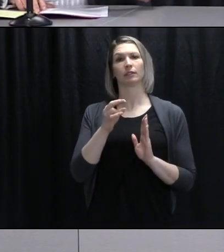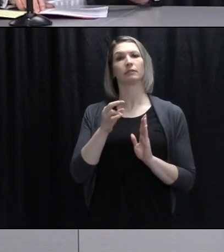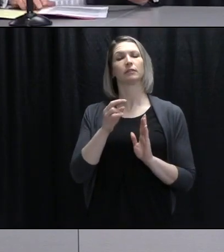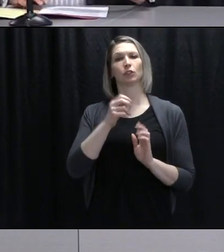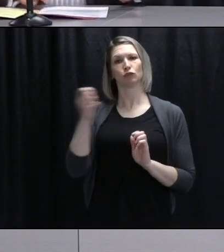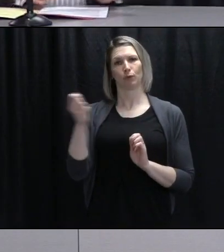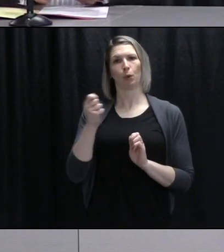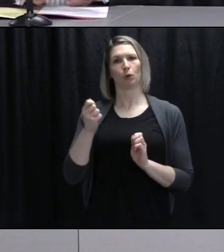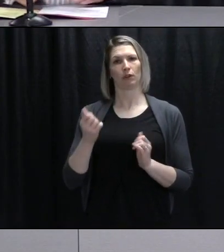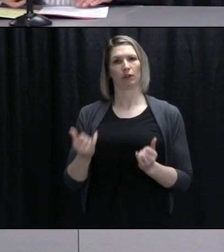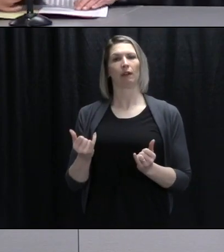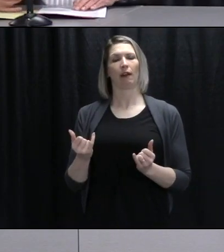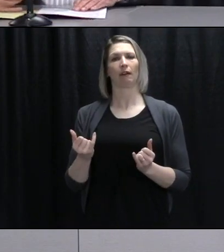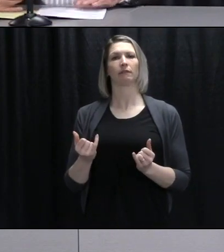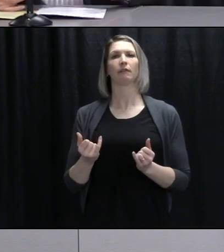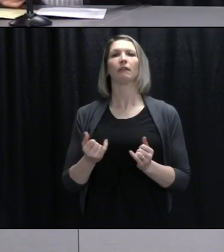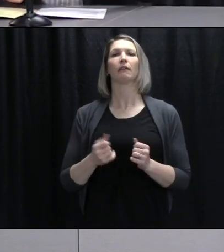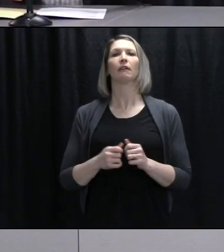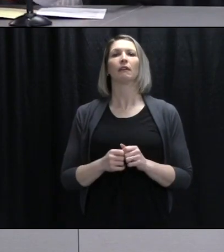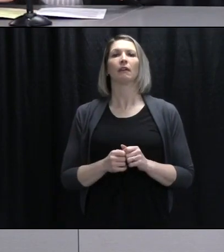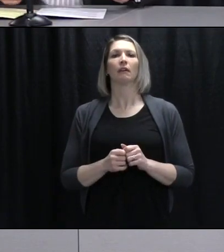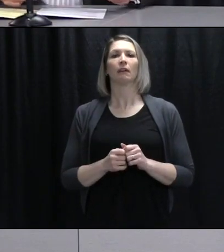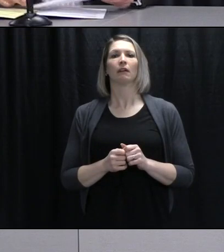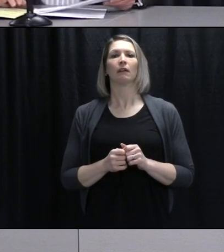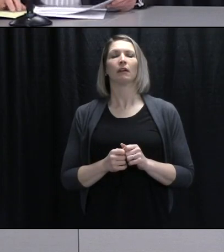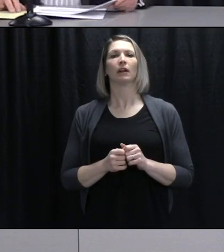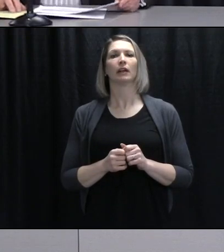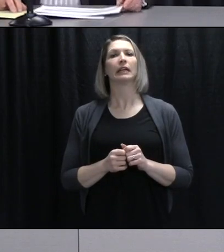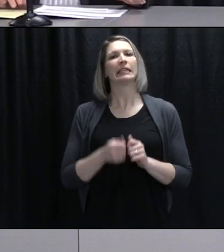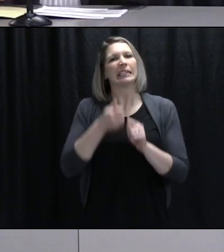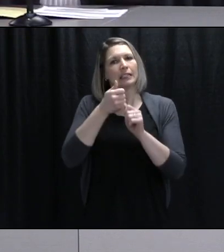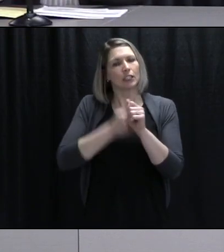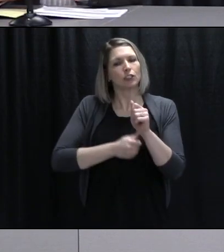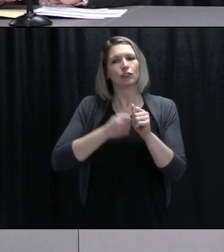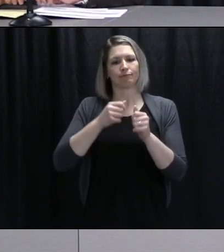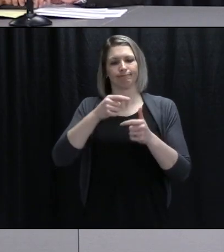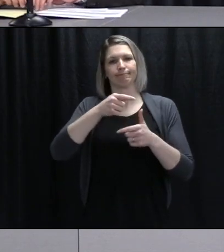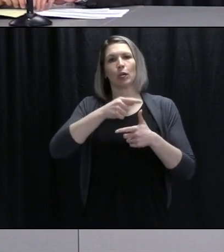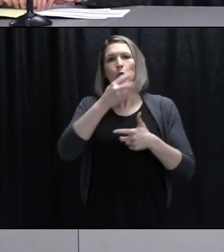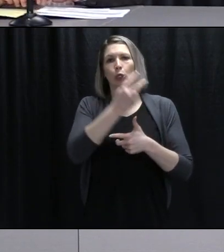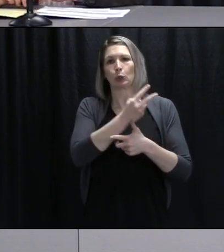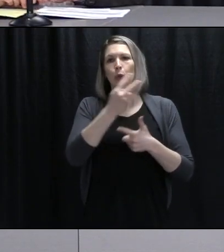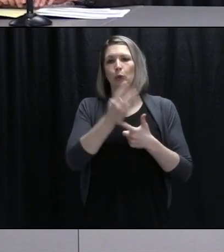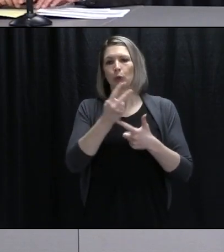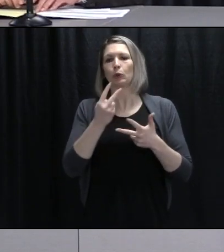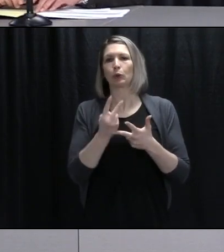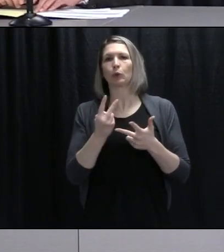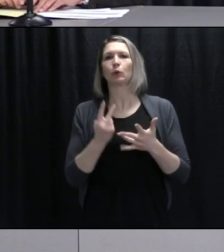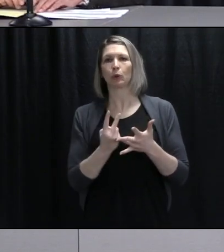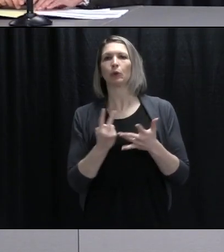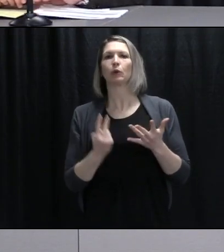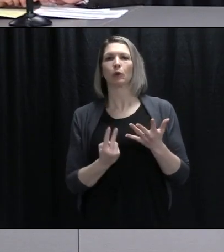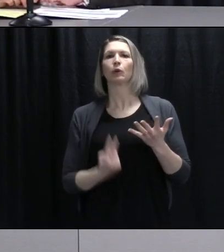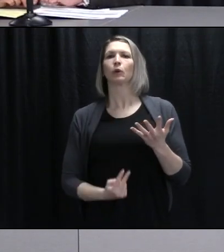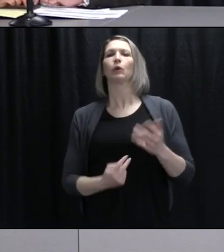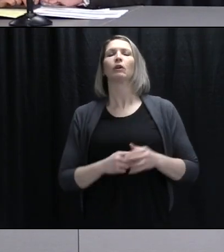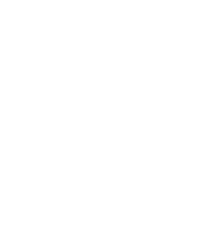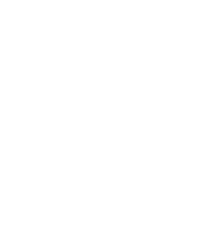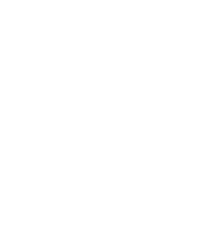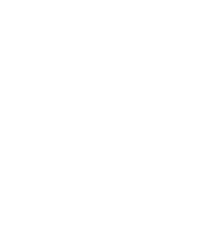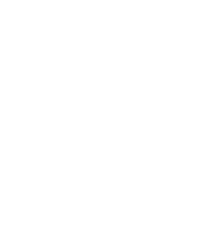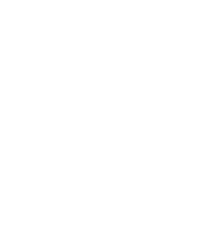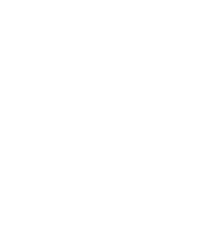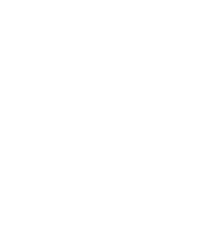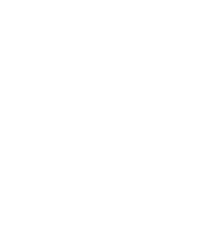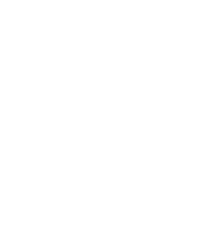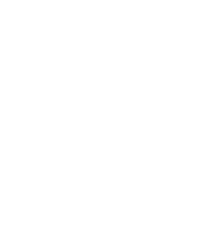In the essence of time, each reporter will have the opportunity to ask 2 questions. We suggest that you not ask rumor-based questions. The